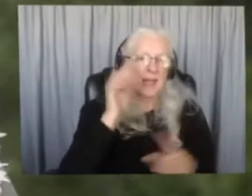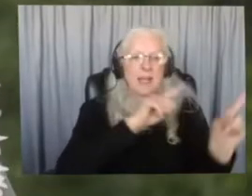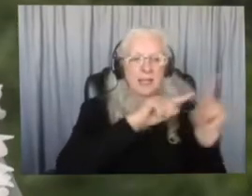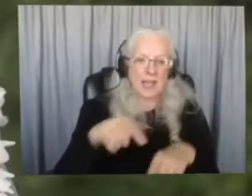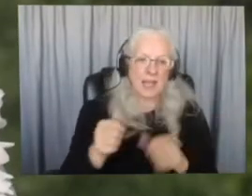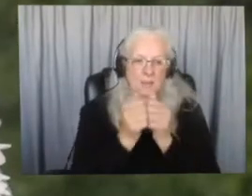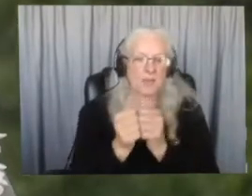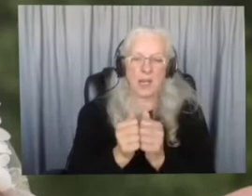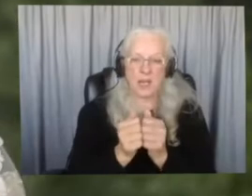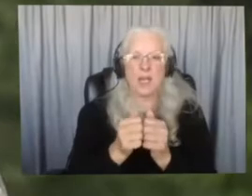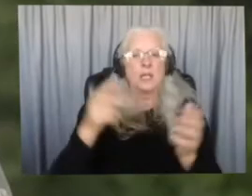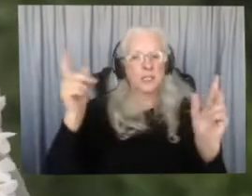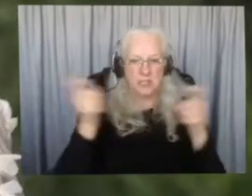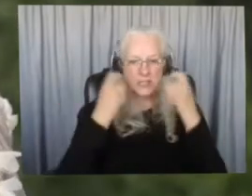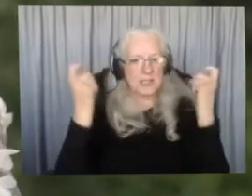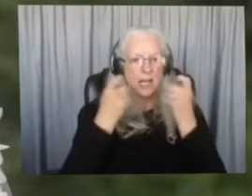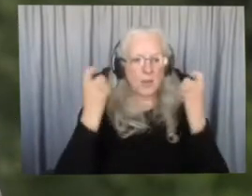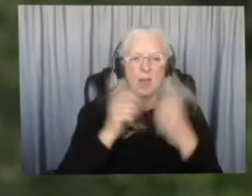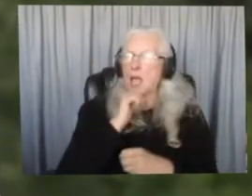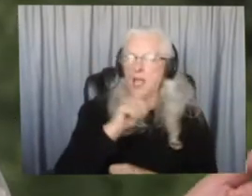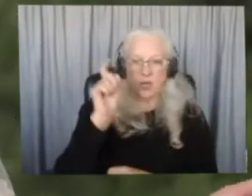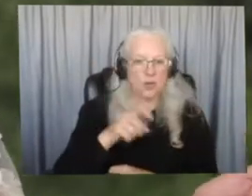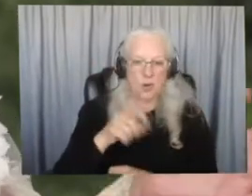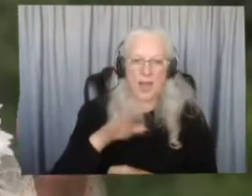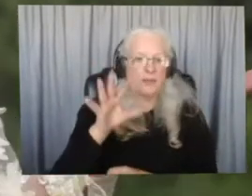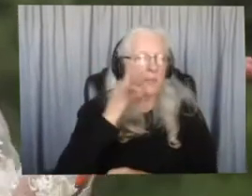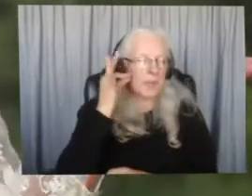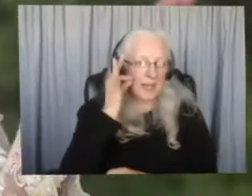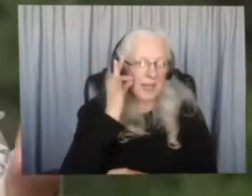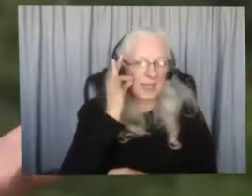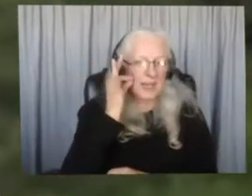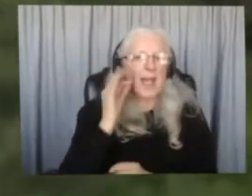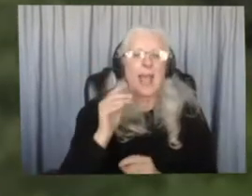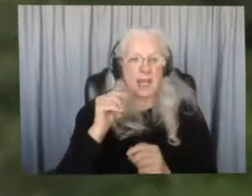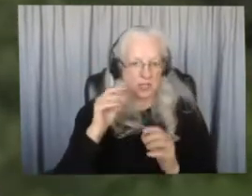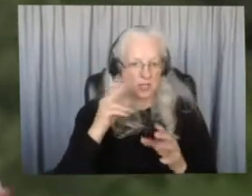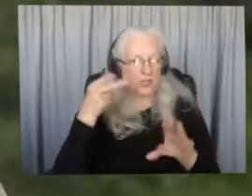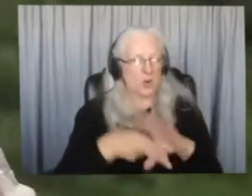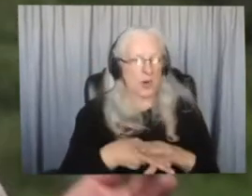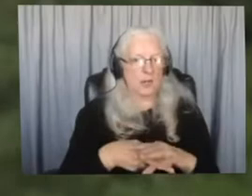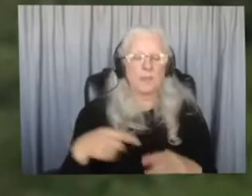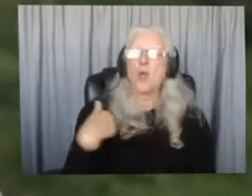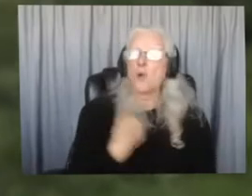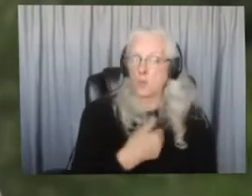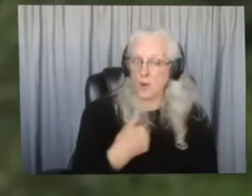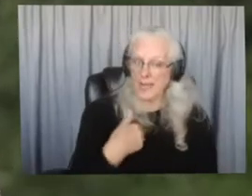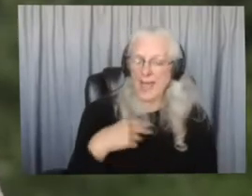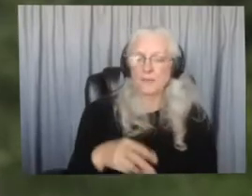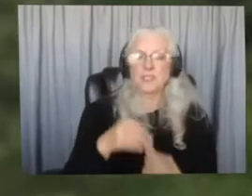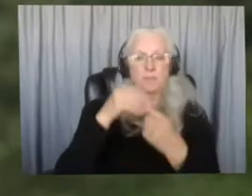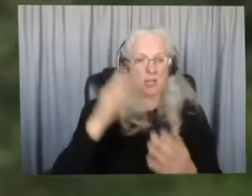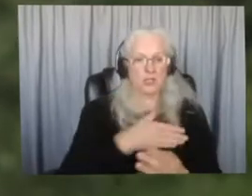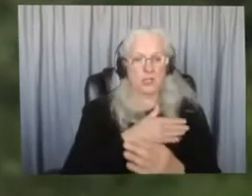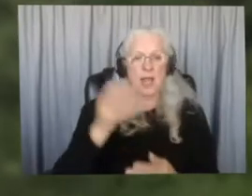to go to a powwow. All you have to do is listen to the MC and he'll And we have special songs where everyone's welcome to dance, and you